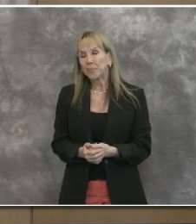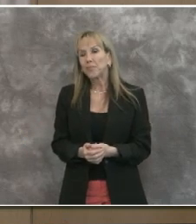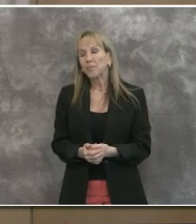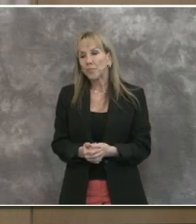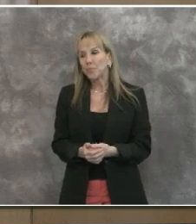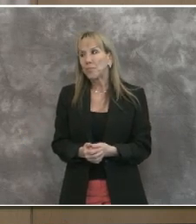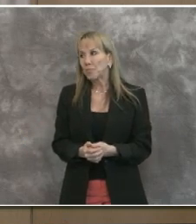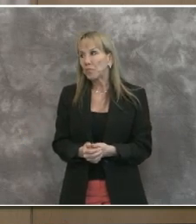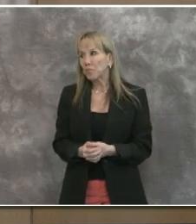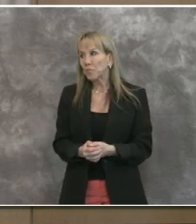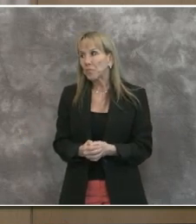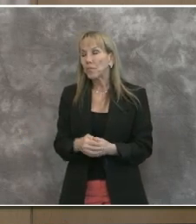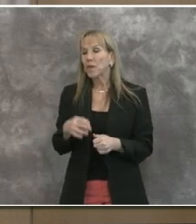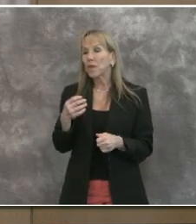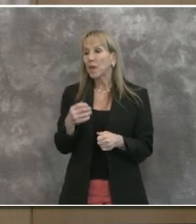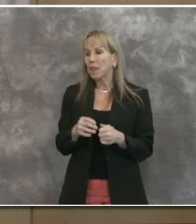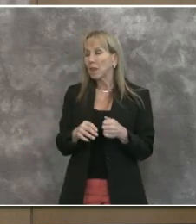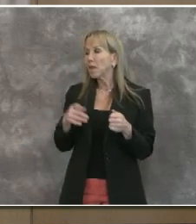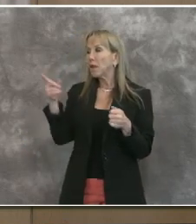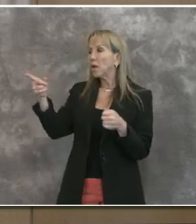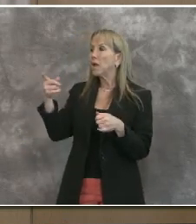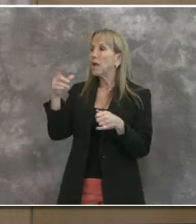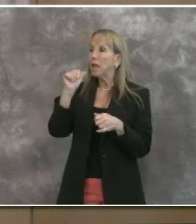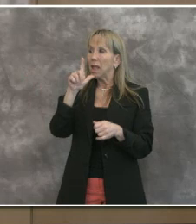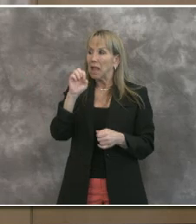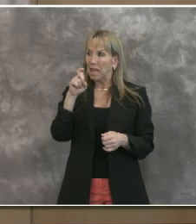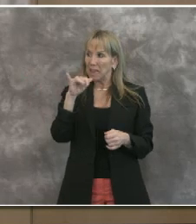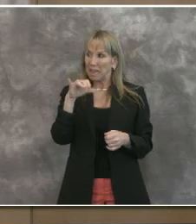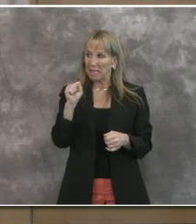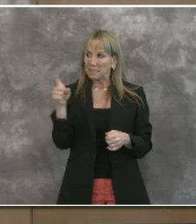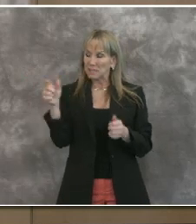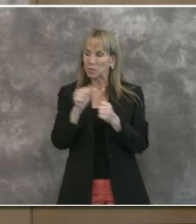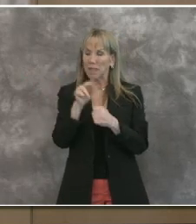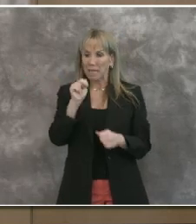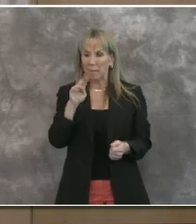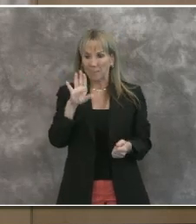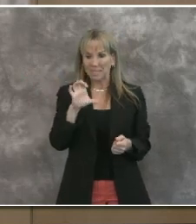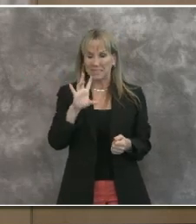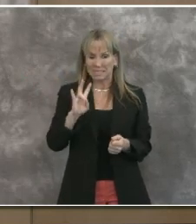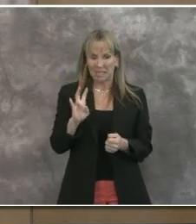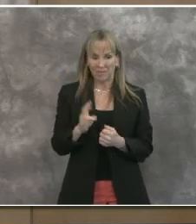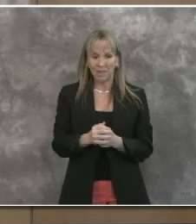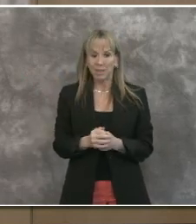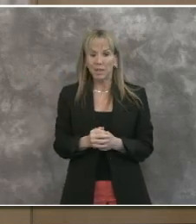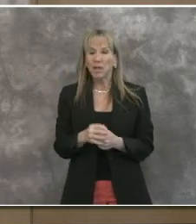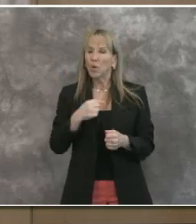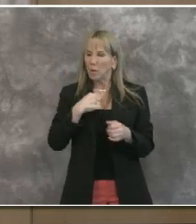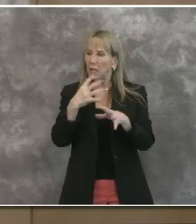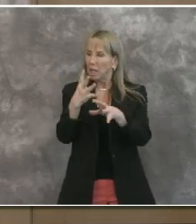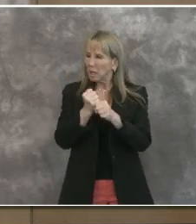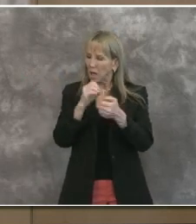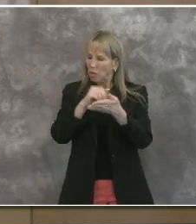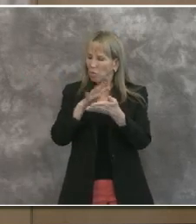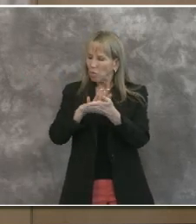Thank you. Dr. Wooten, I have a question from Alexis Rivas with NBC7. We've received records of 211 complaints